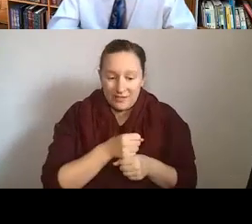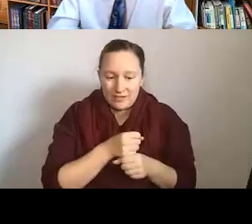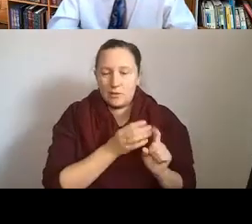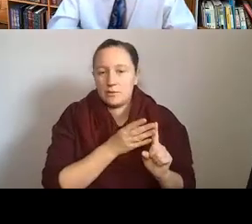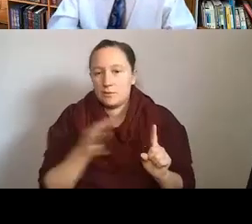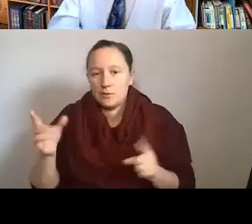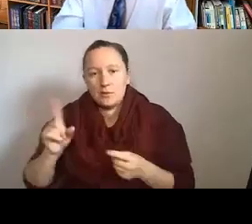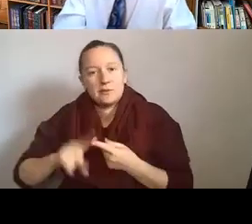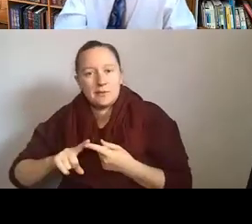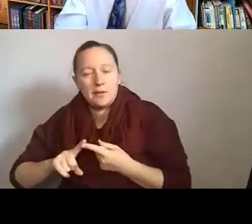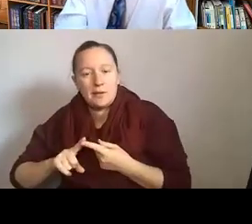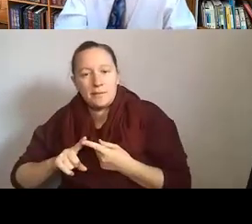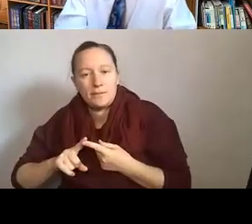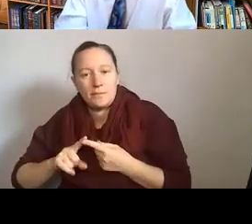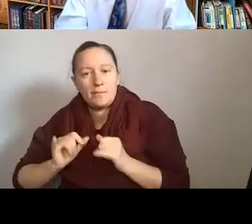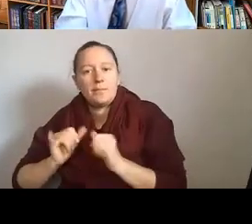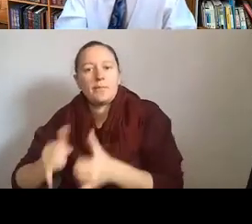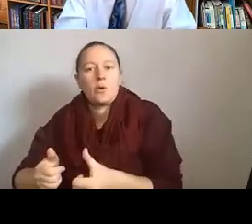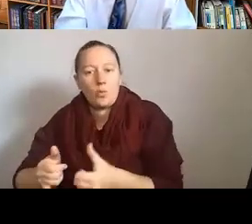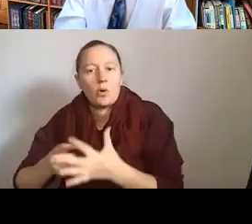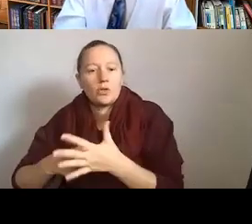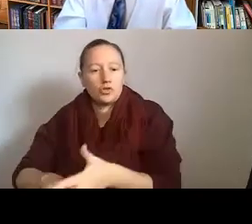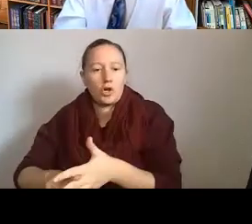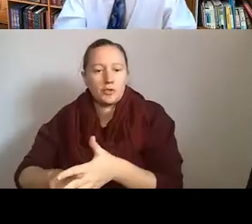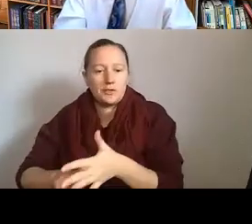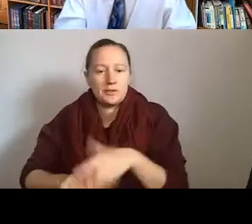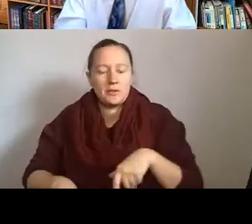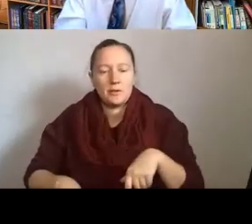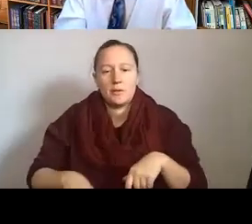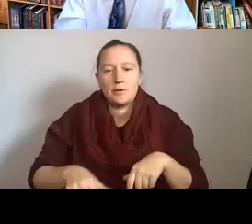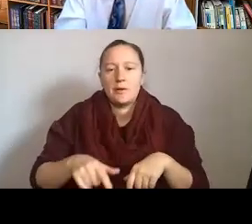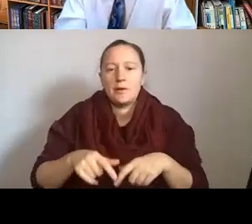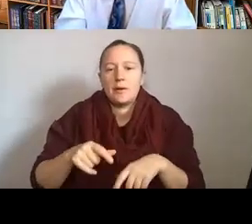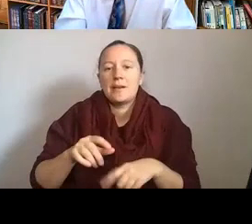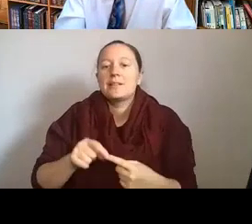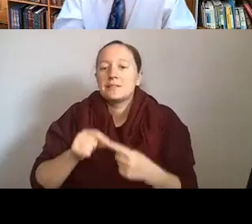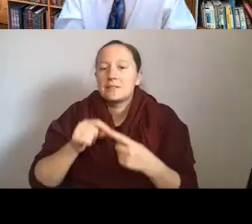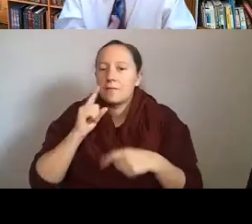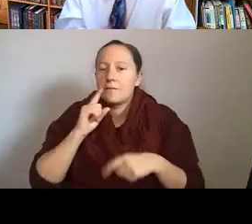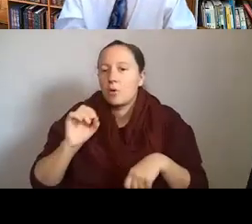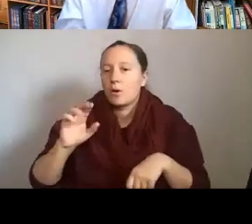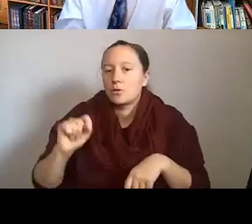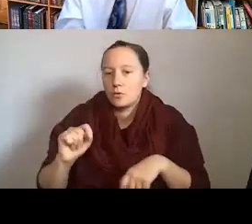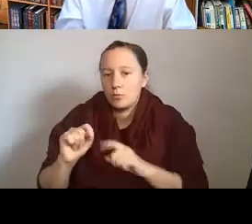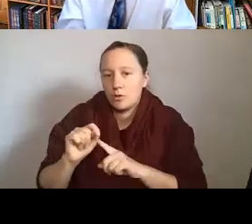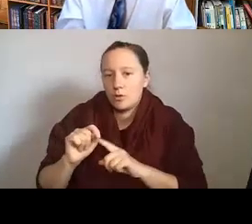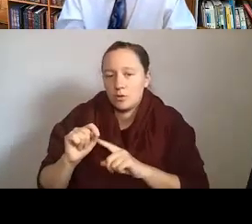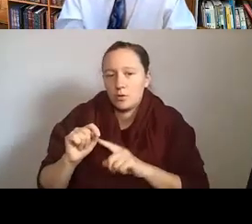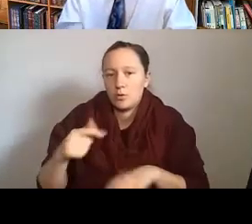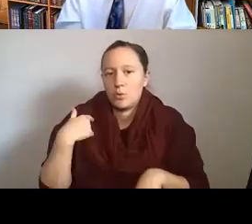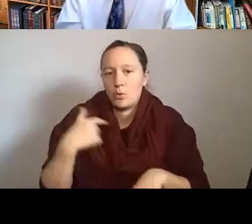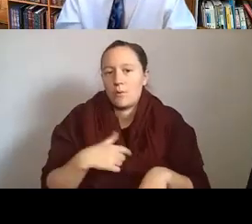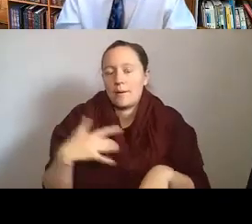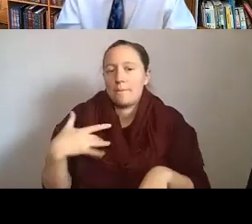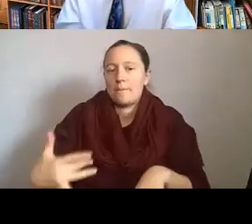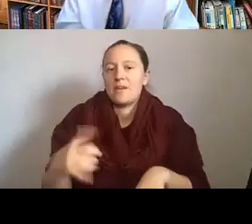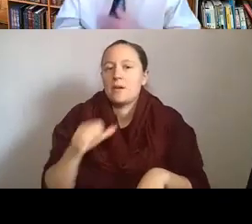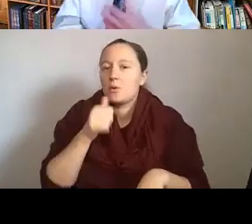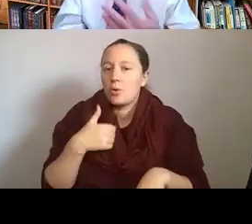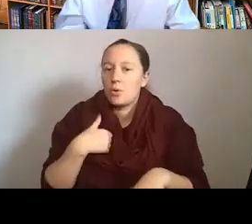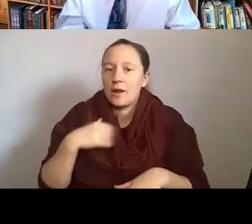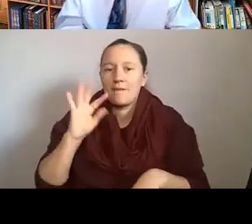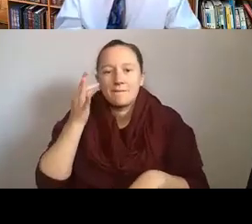to when an award might start. The exception is for October Council when we often don't have a federal budget